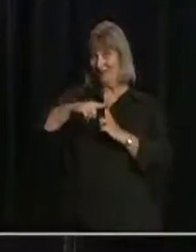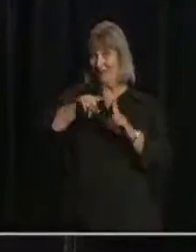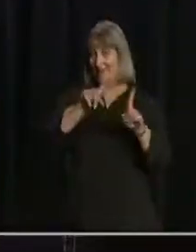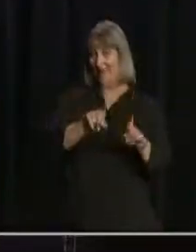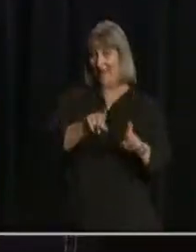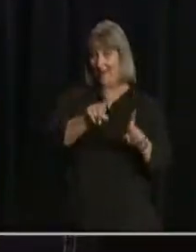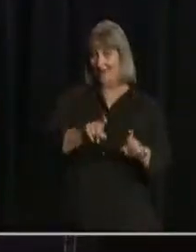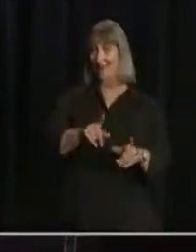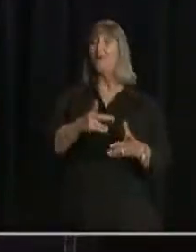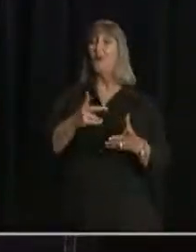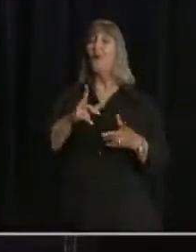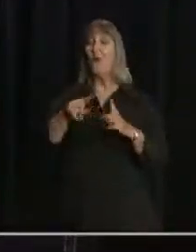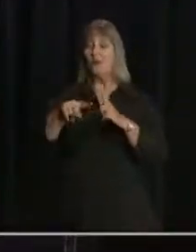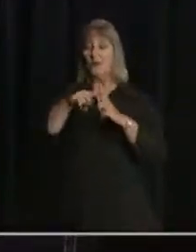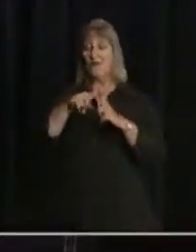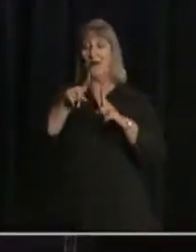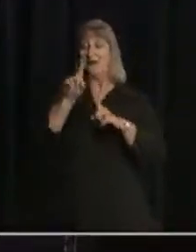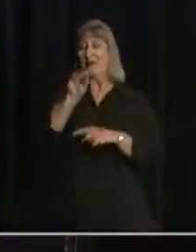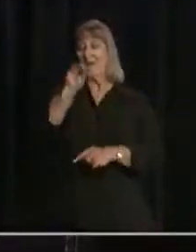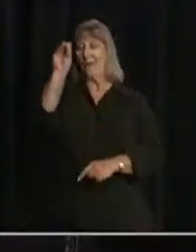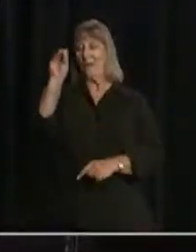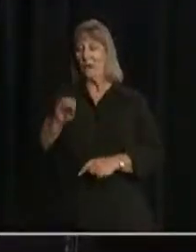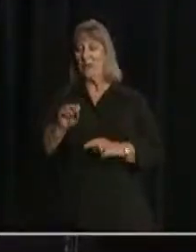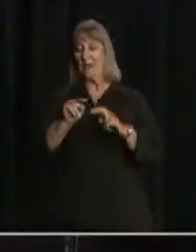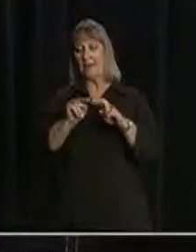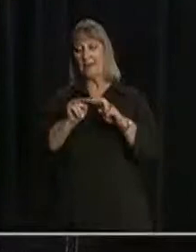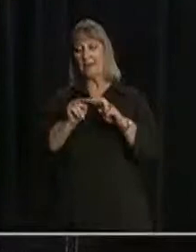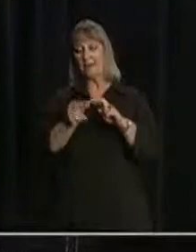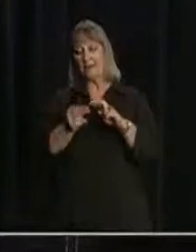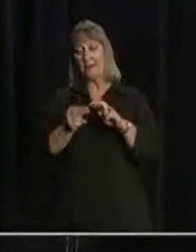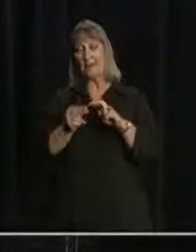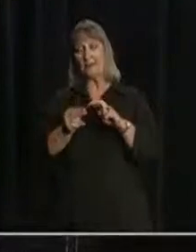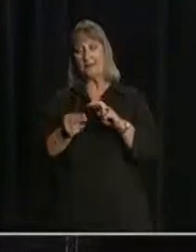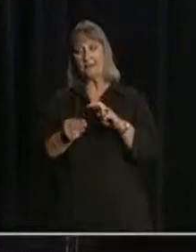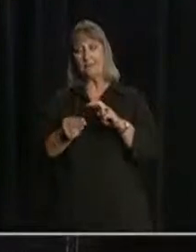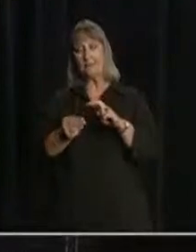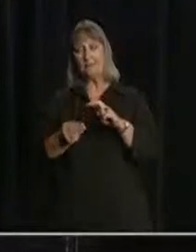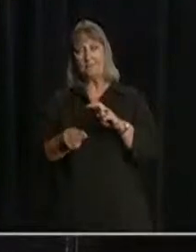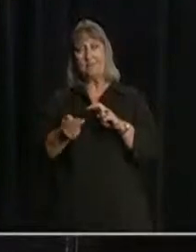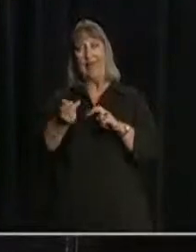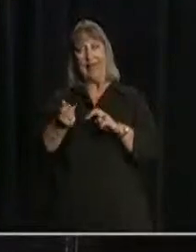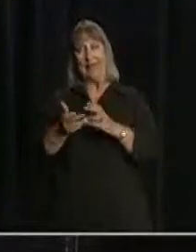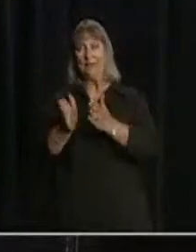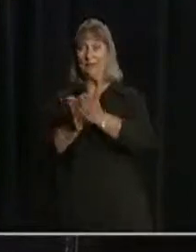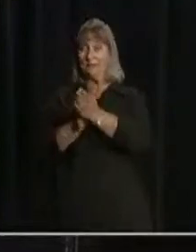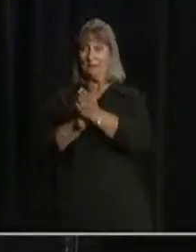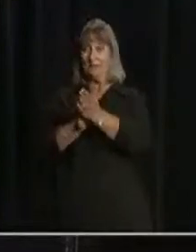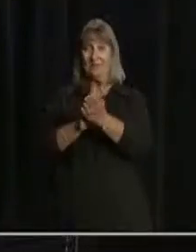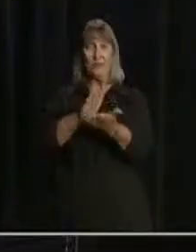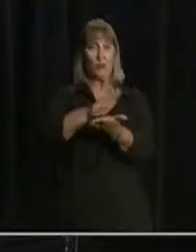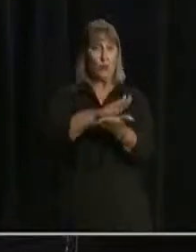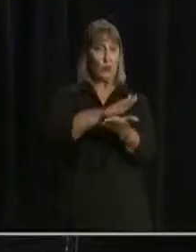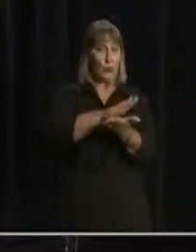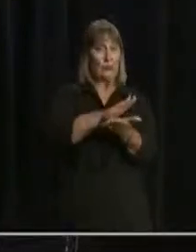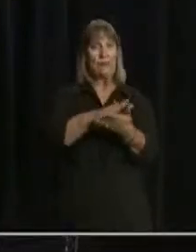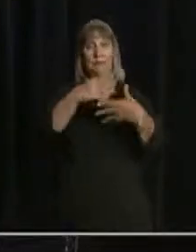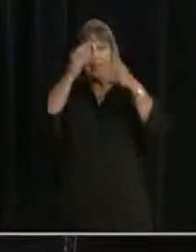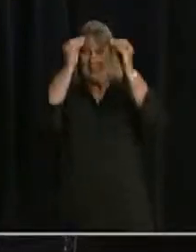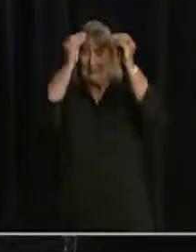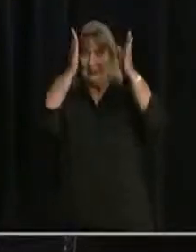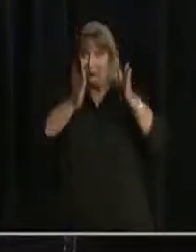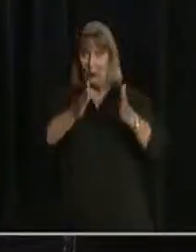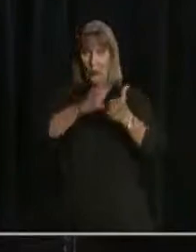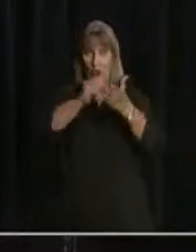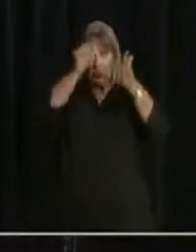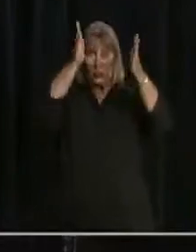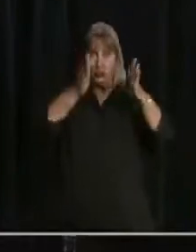the positivity rate has been dropping systematically. So we can applaud the schools, the teachers, the students,